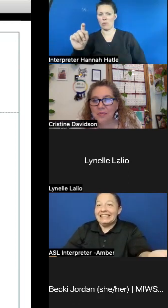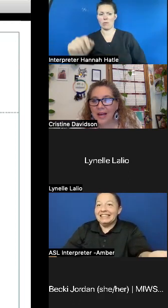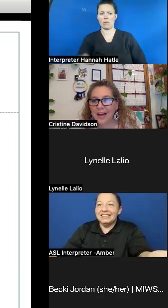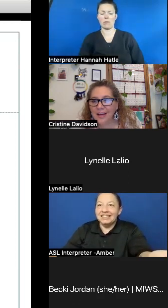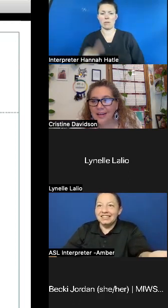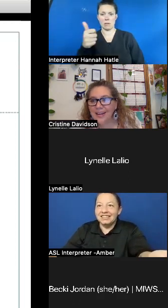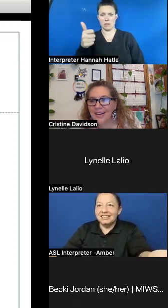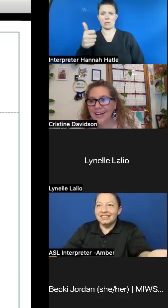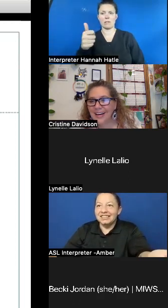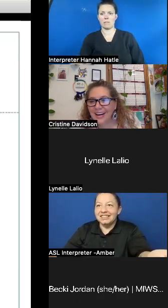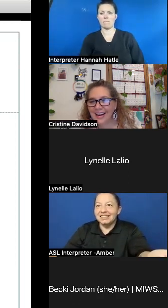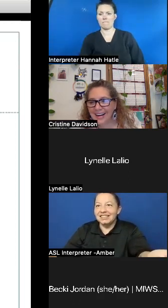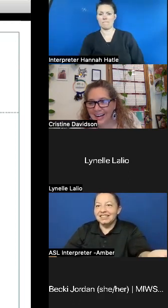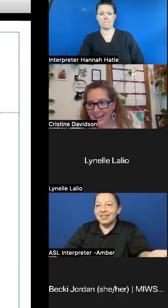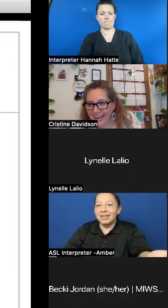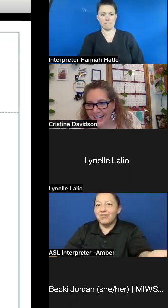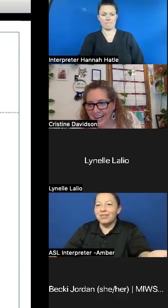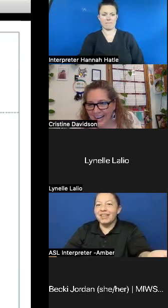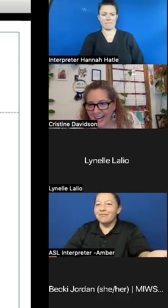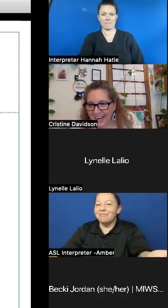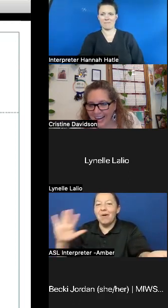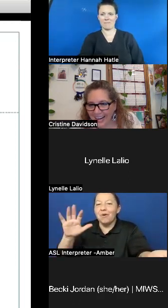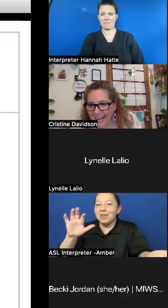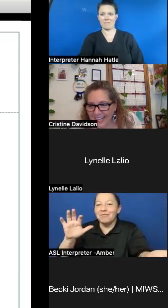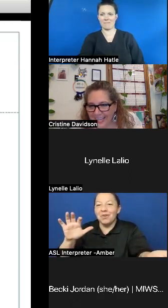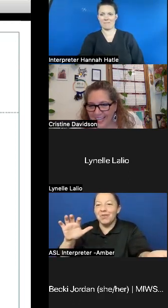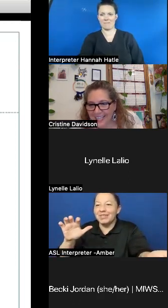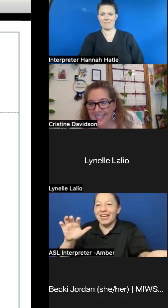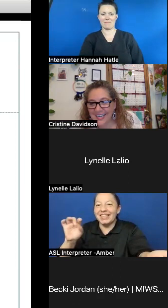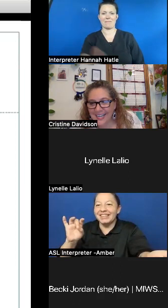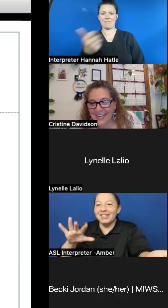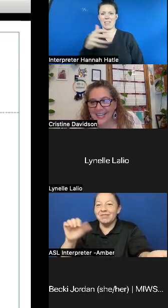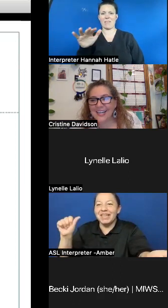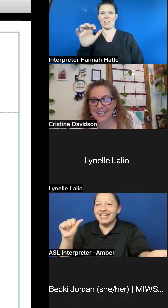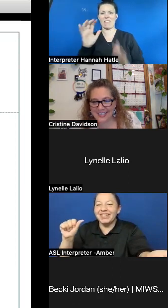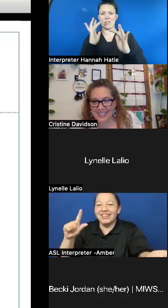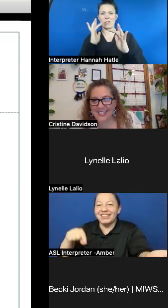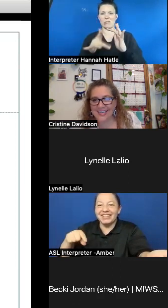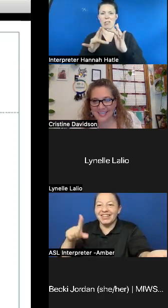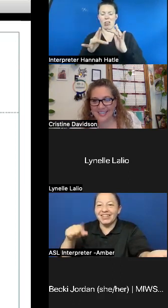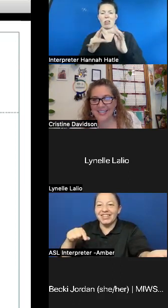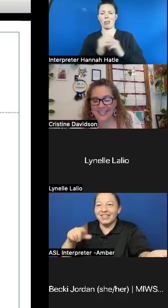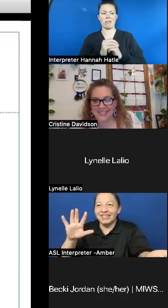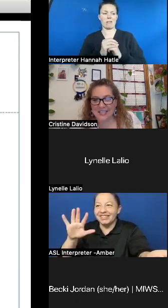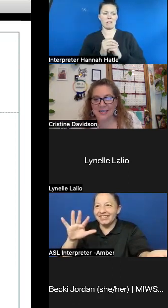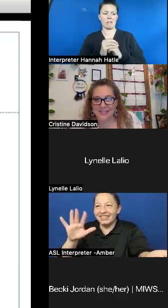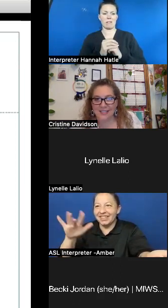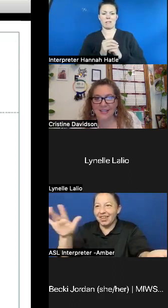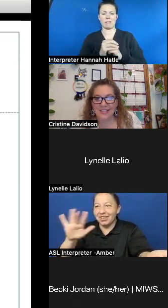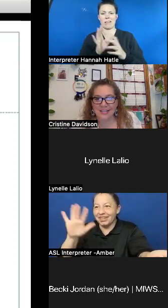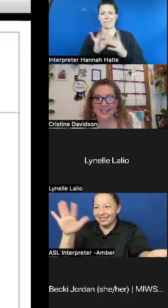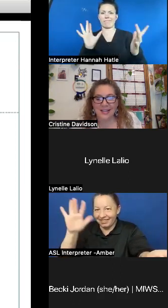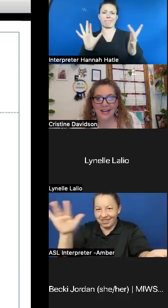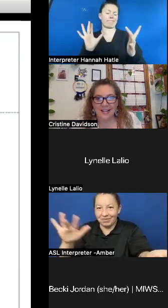Okay, you're back. Yeah, my whole thing froze, so I had to leave the meeting and I couldn't even,